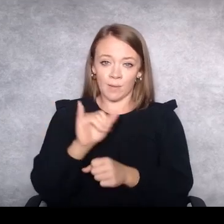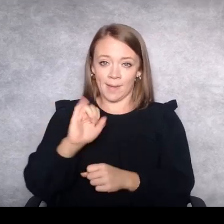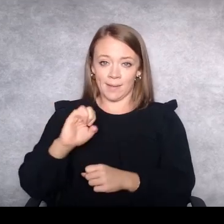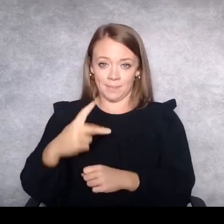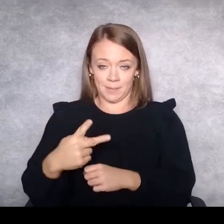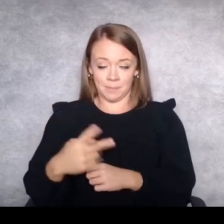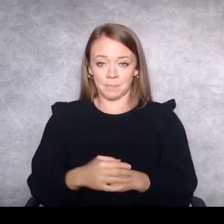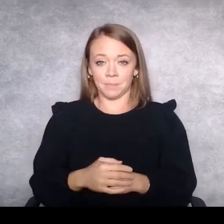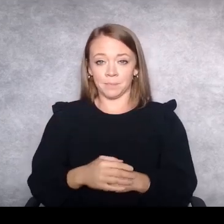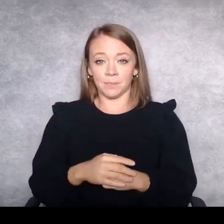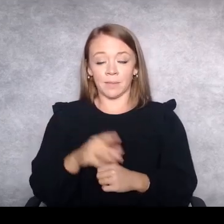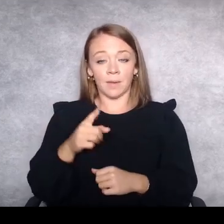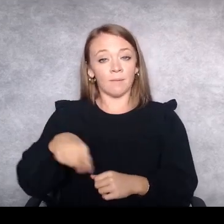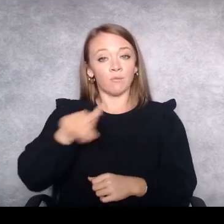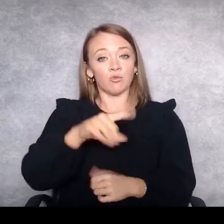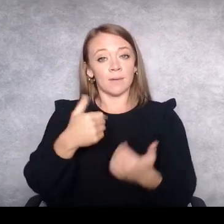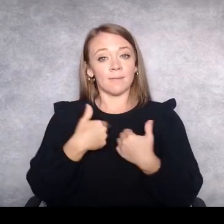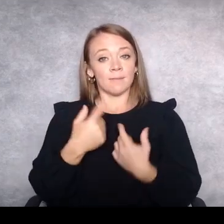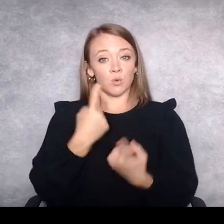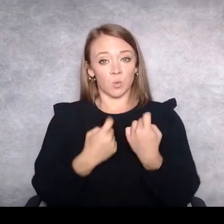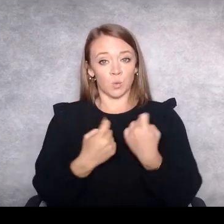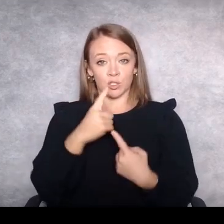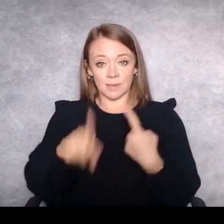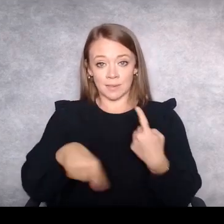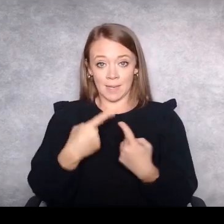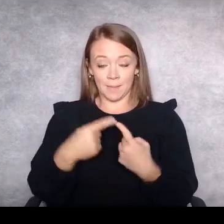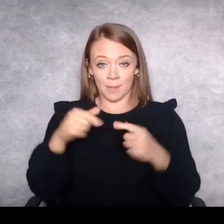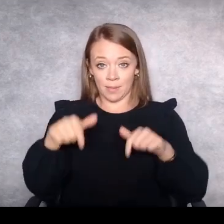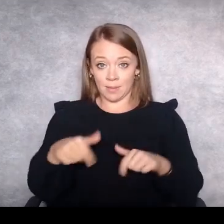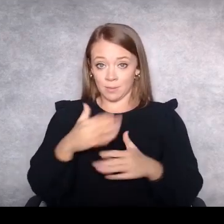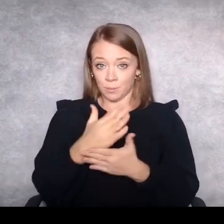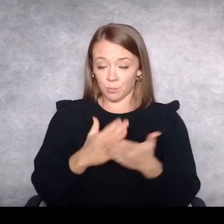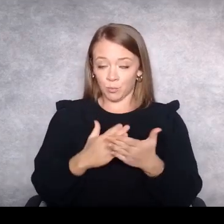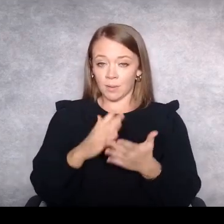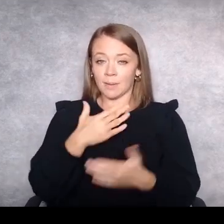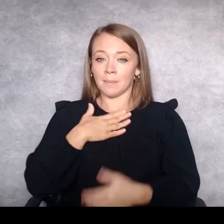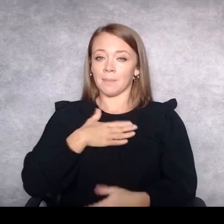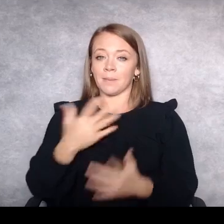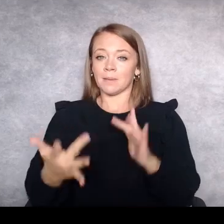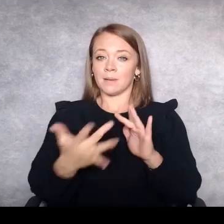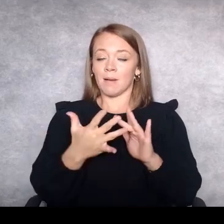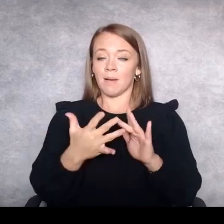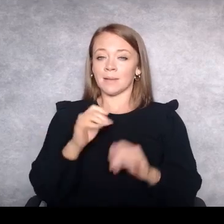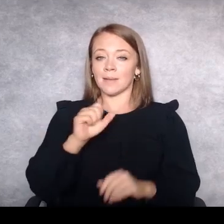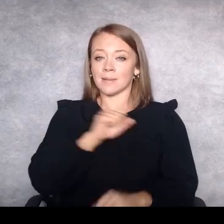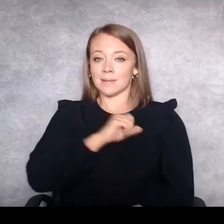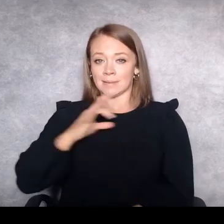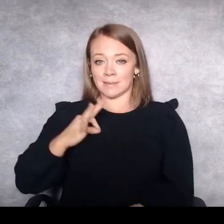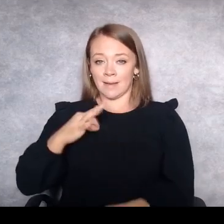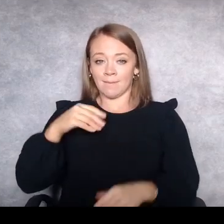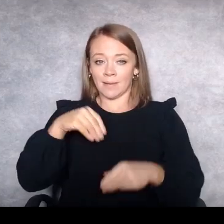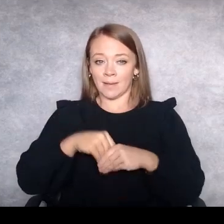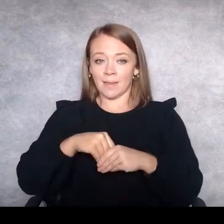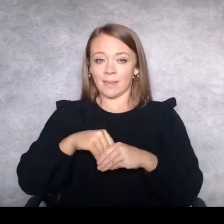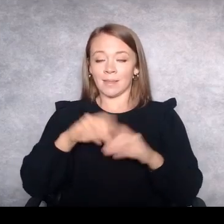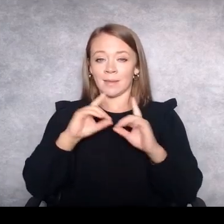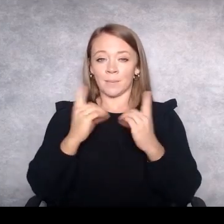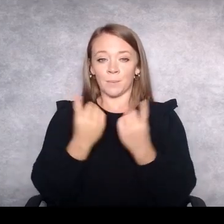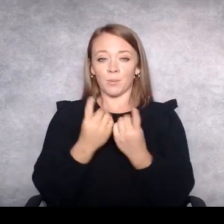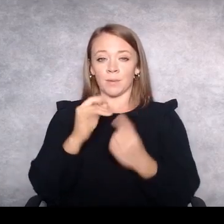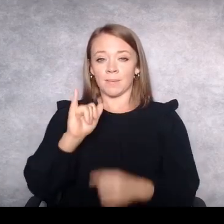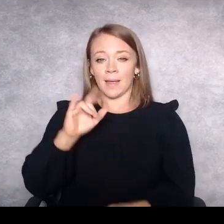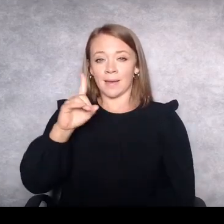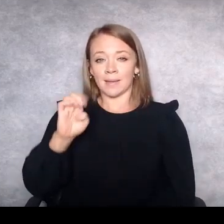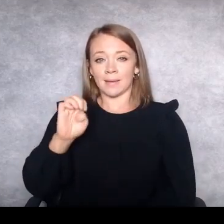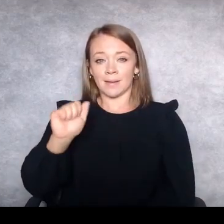IEP. If you have any questions regarding this series, please contact staff in the Division of